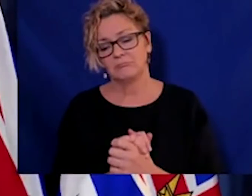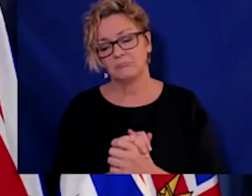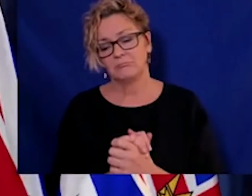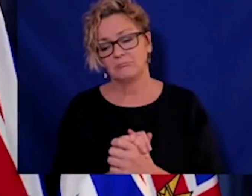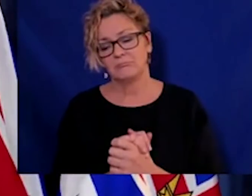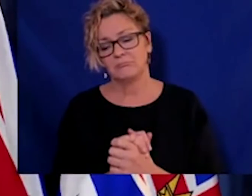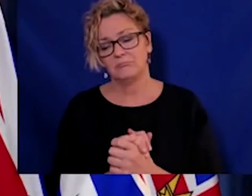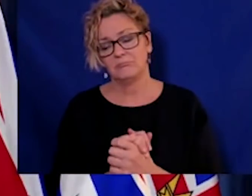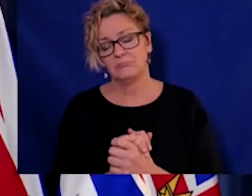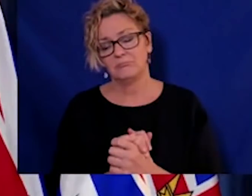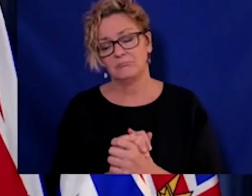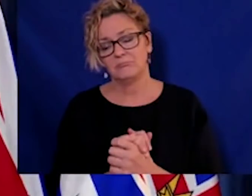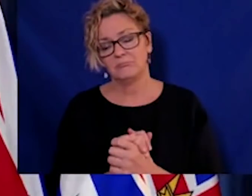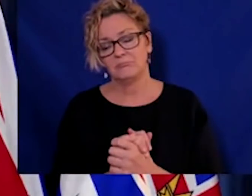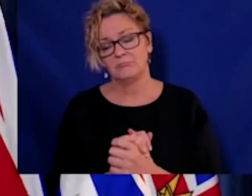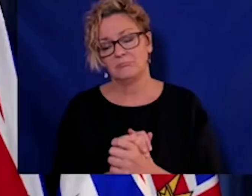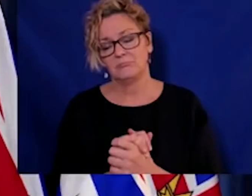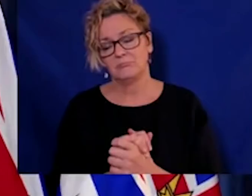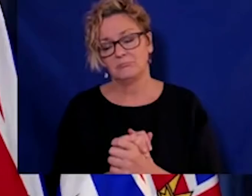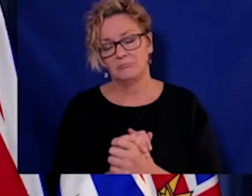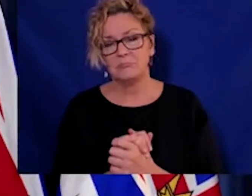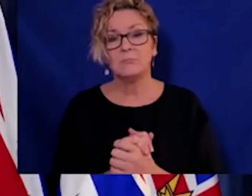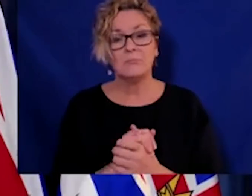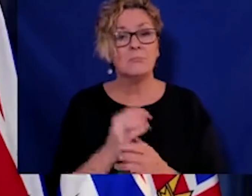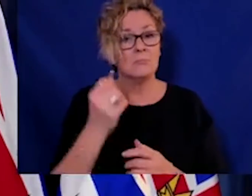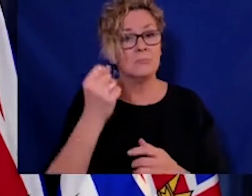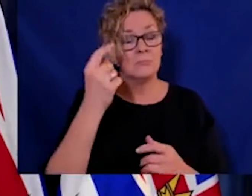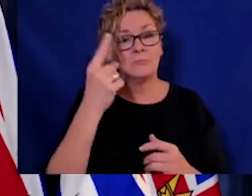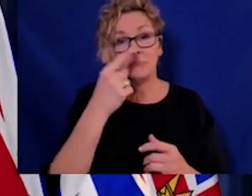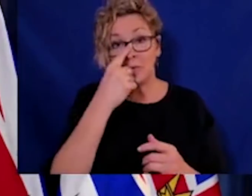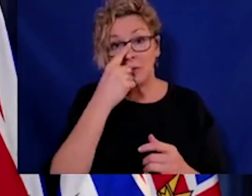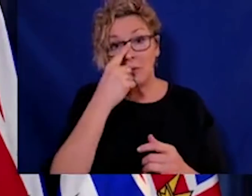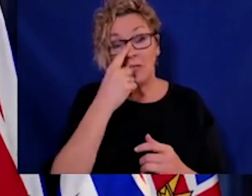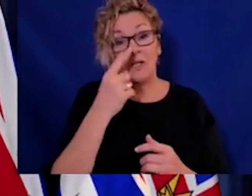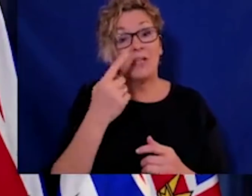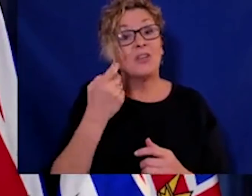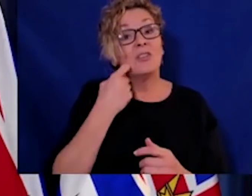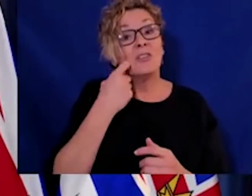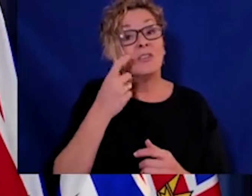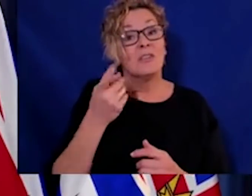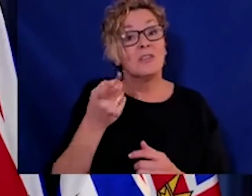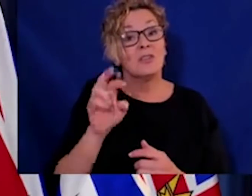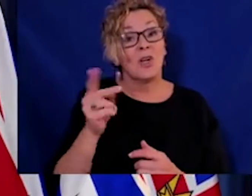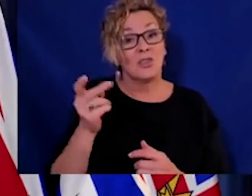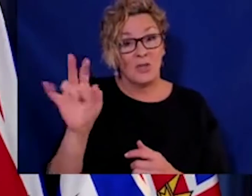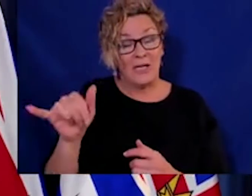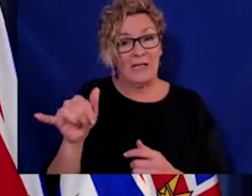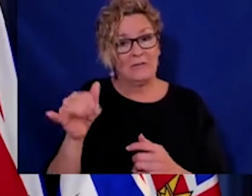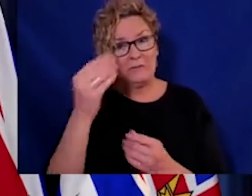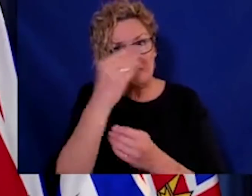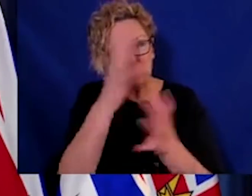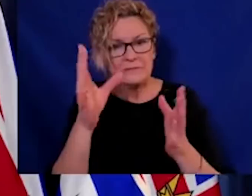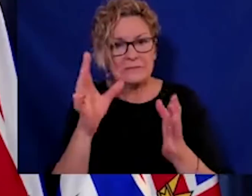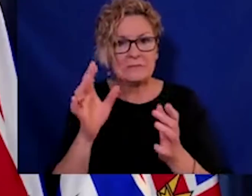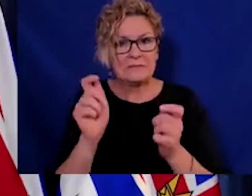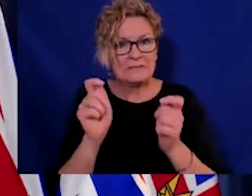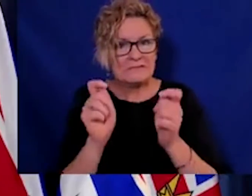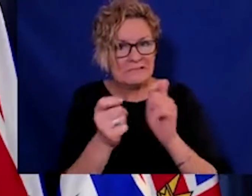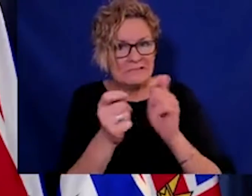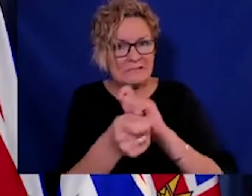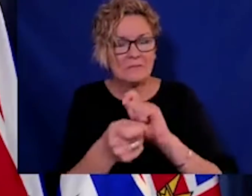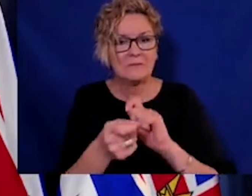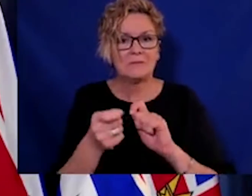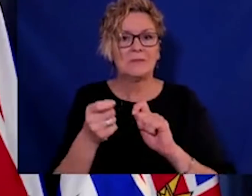over the last 7 days by Dr. Henry will be included. Those numbers on paper will be included in our update today, in our